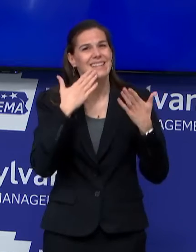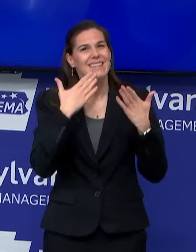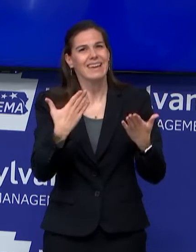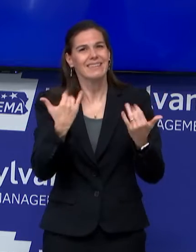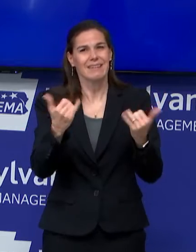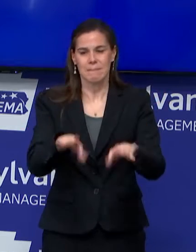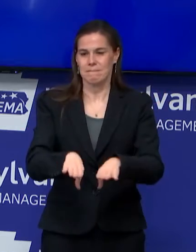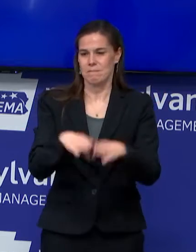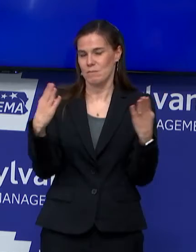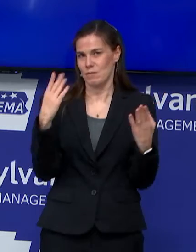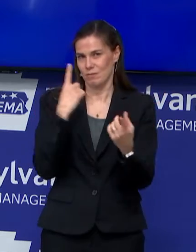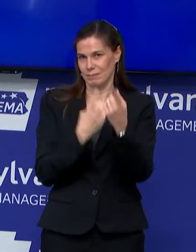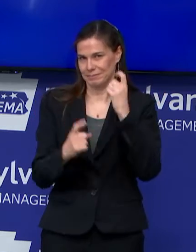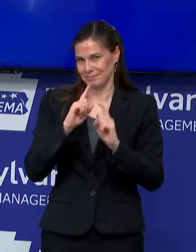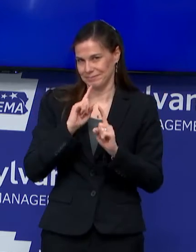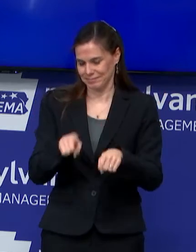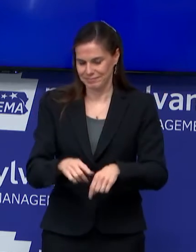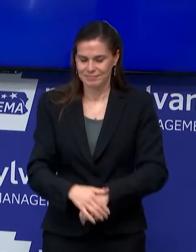up for questions.